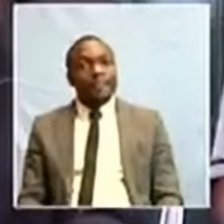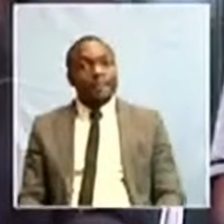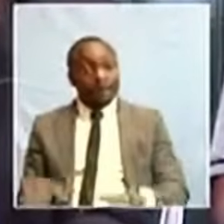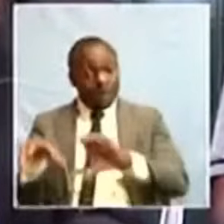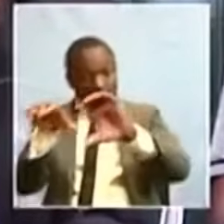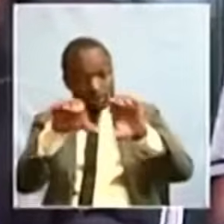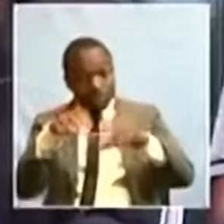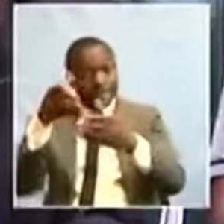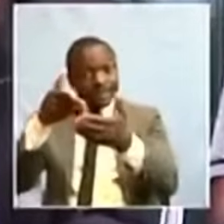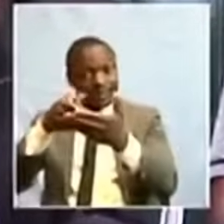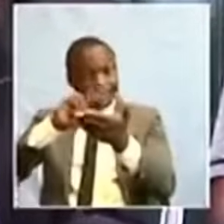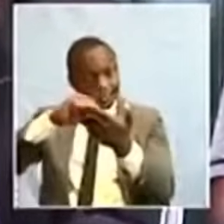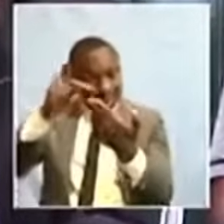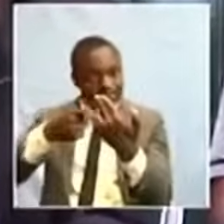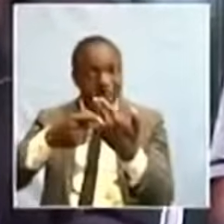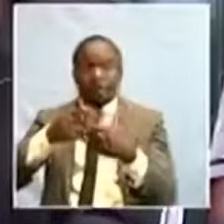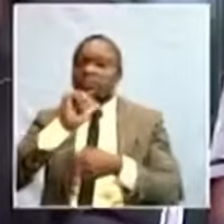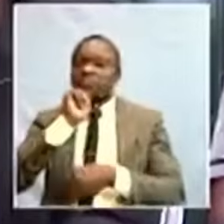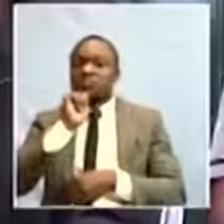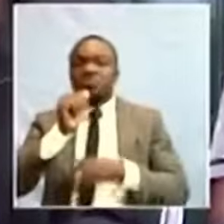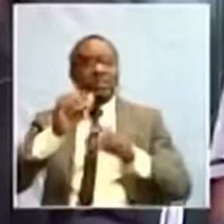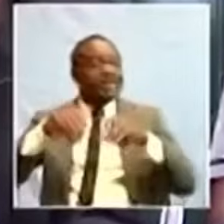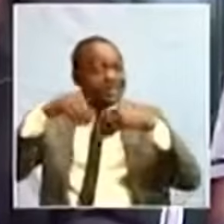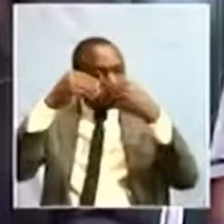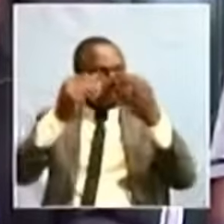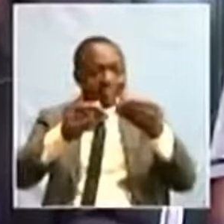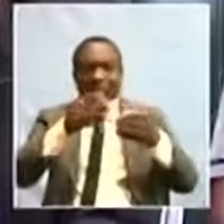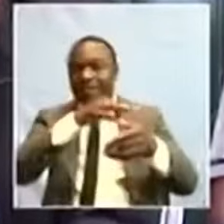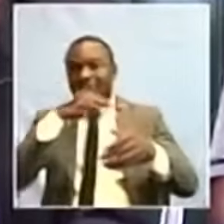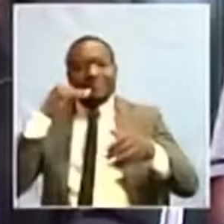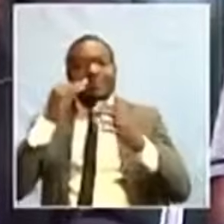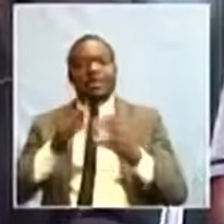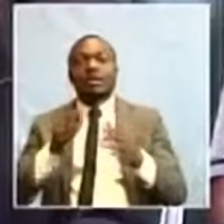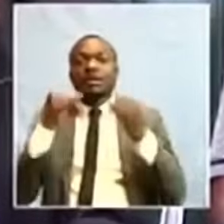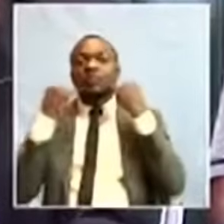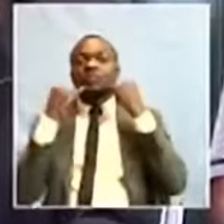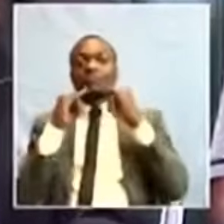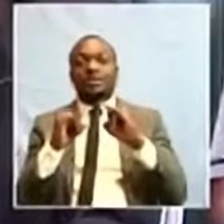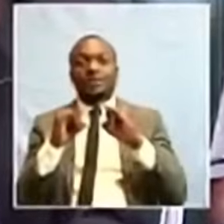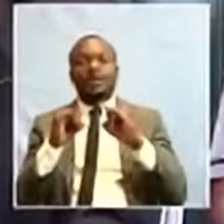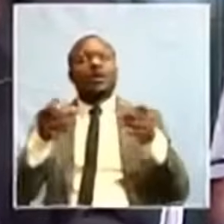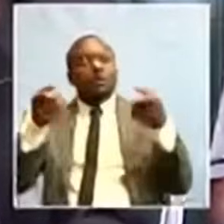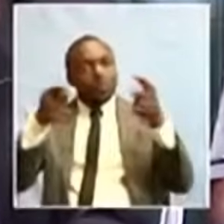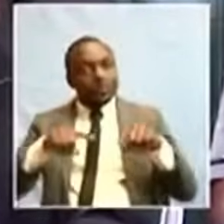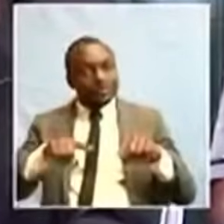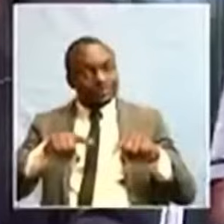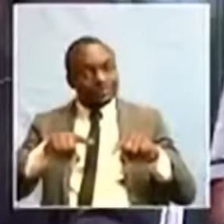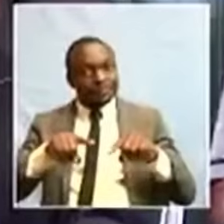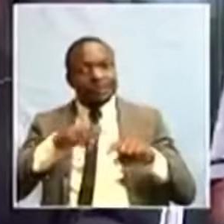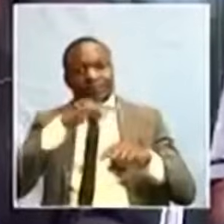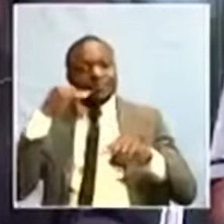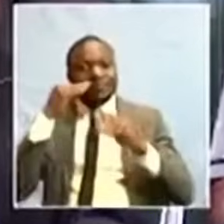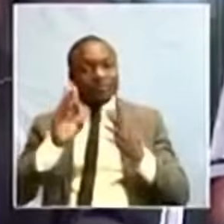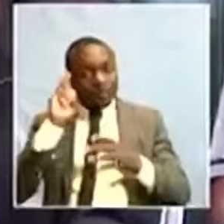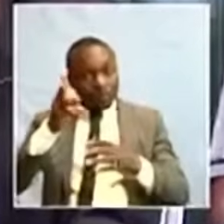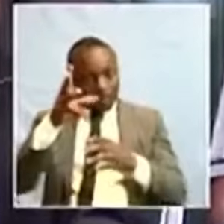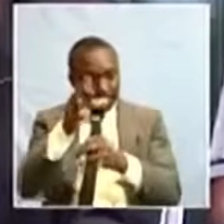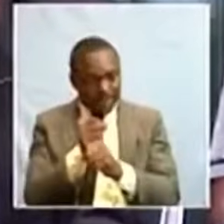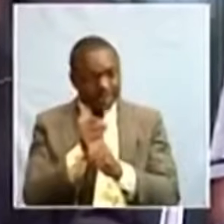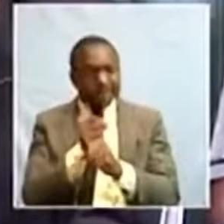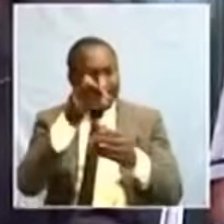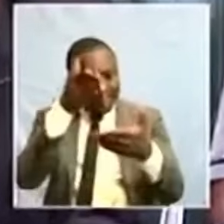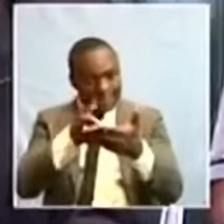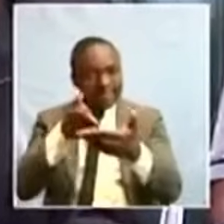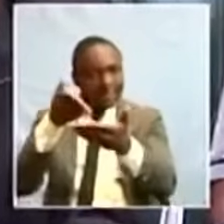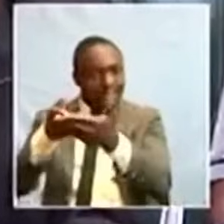undertaking this program are not giving our farmers the information as to when the farmers will receive